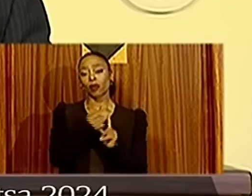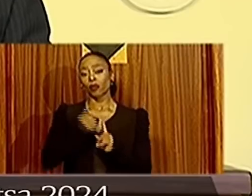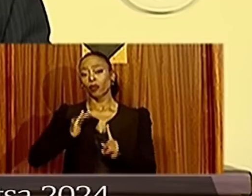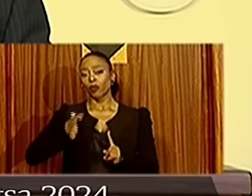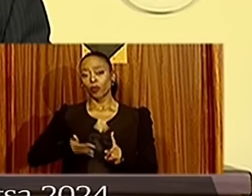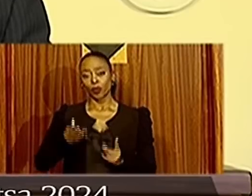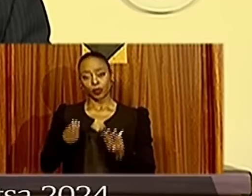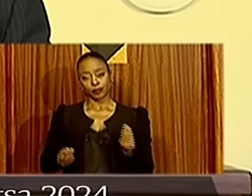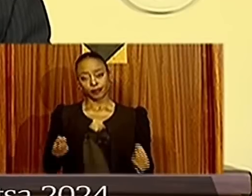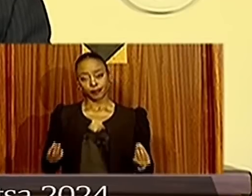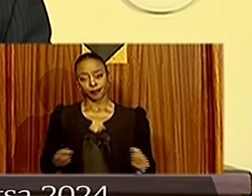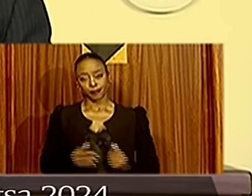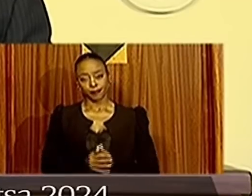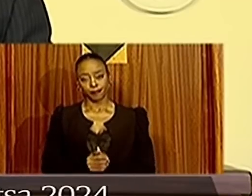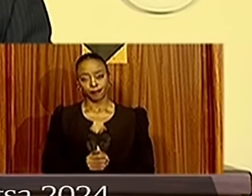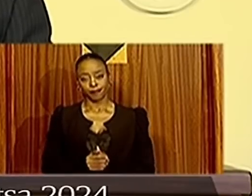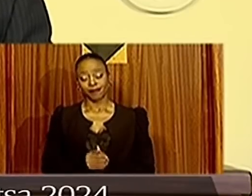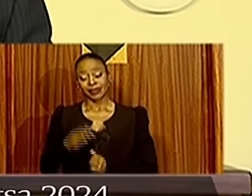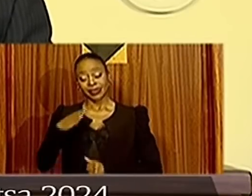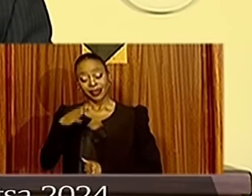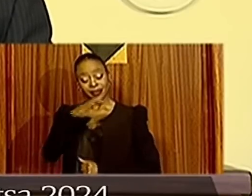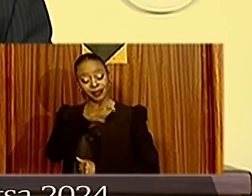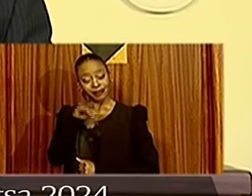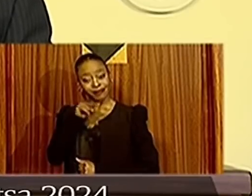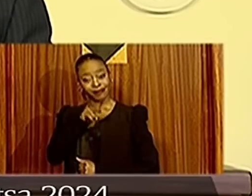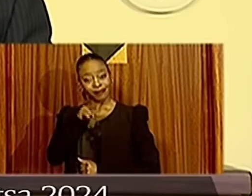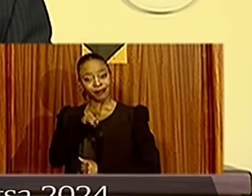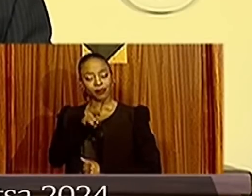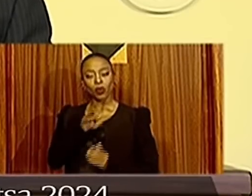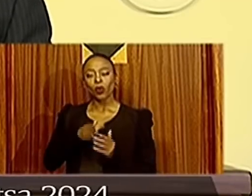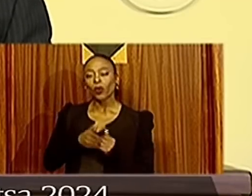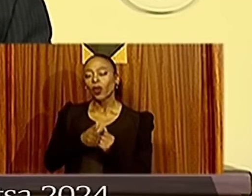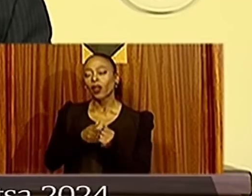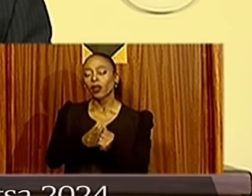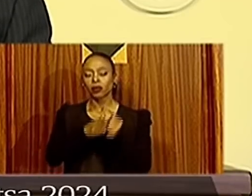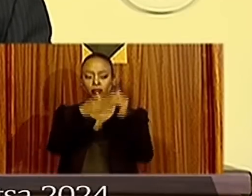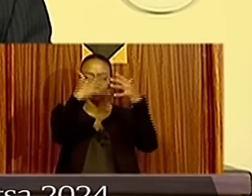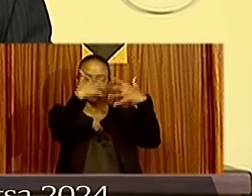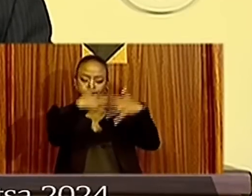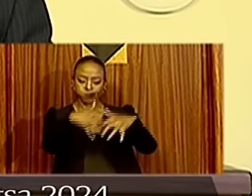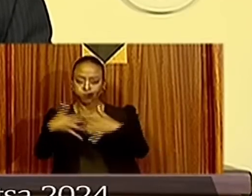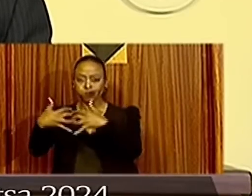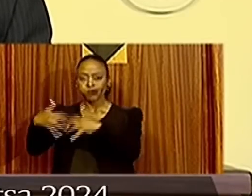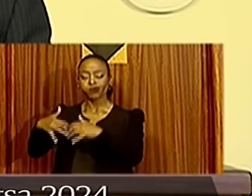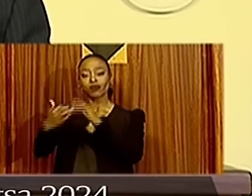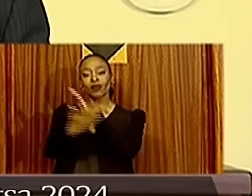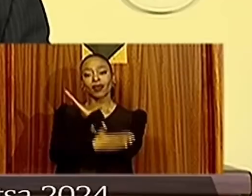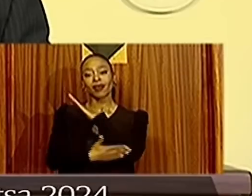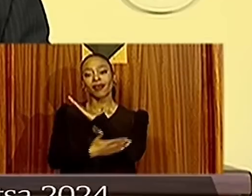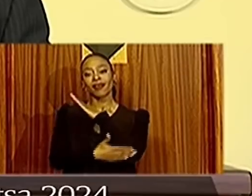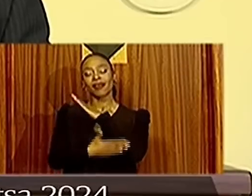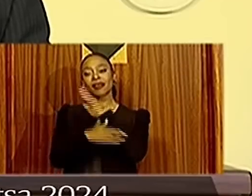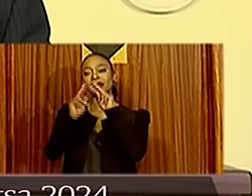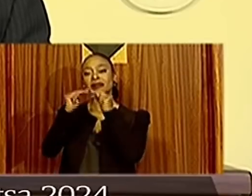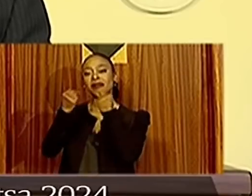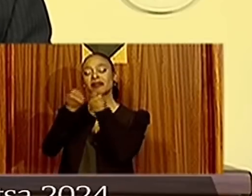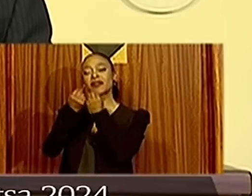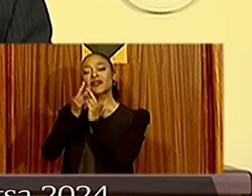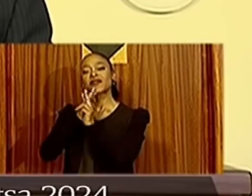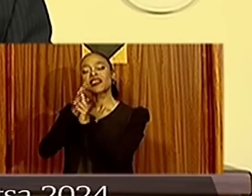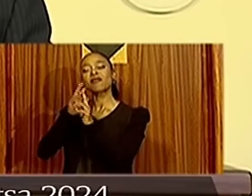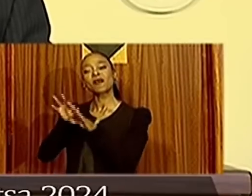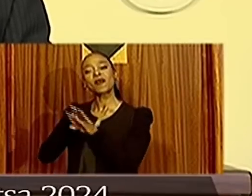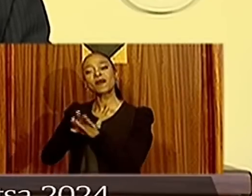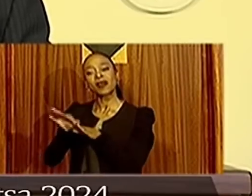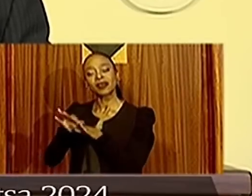Femicide. This council will lead and coordinate our country's national response to